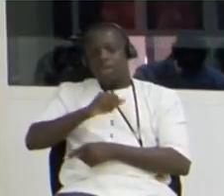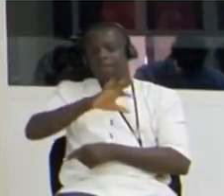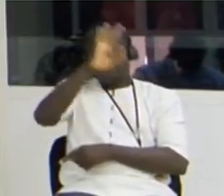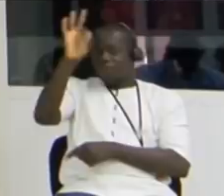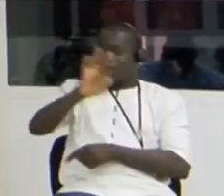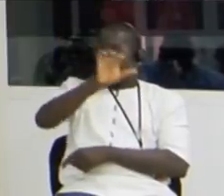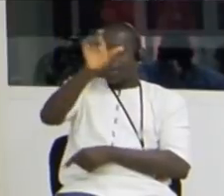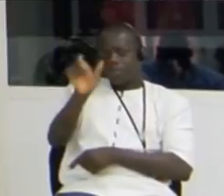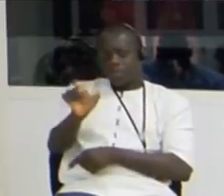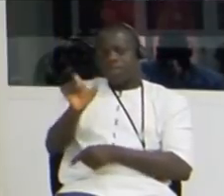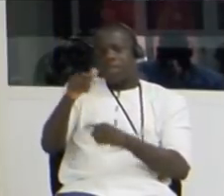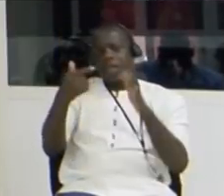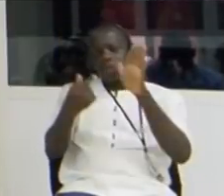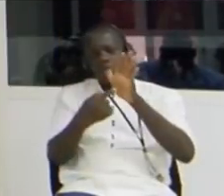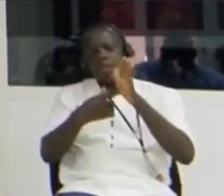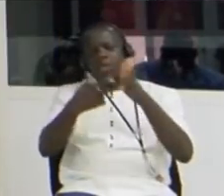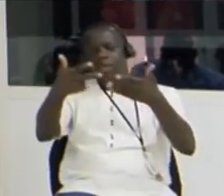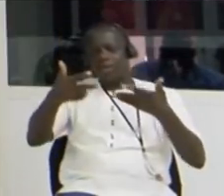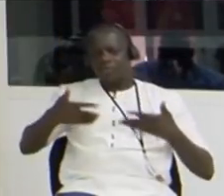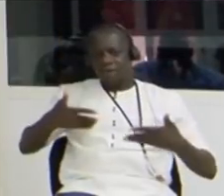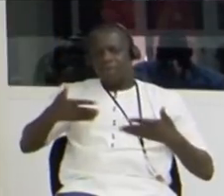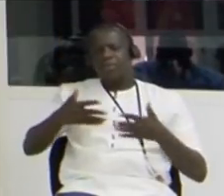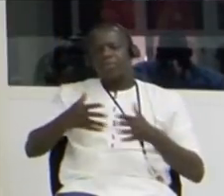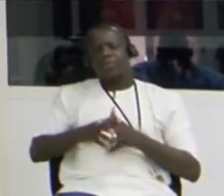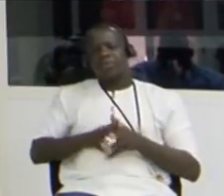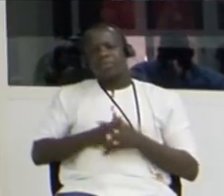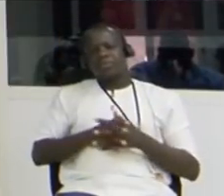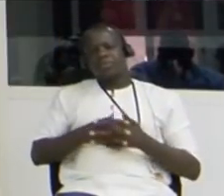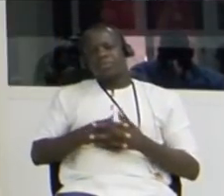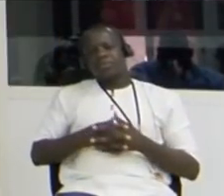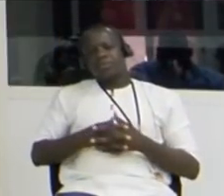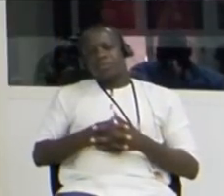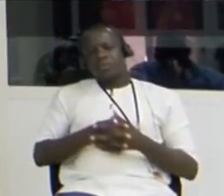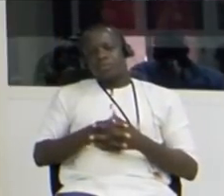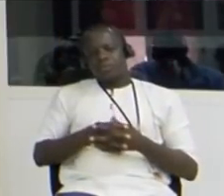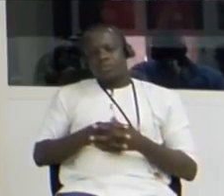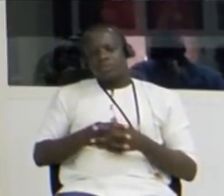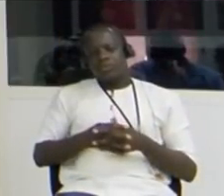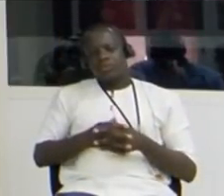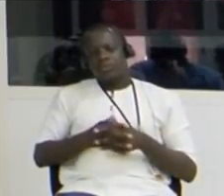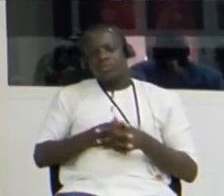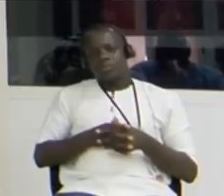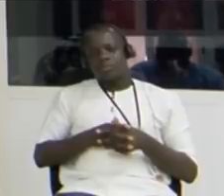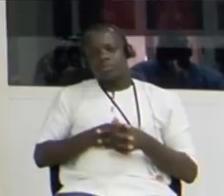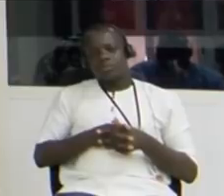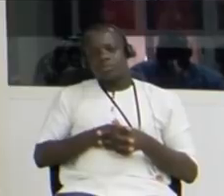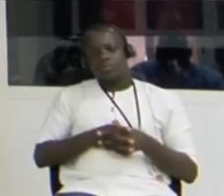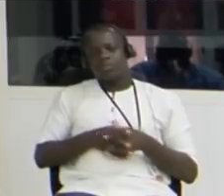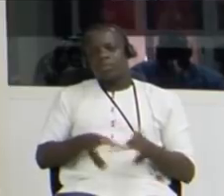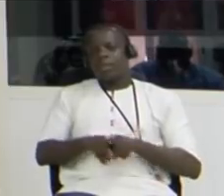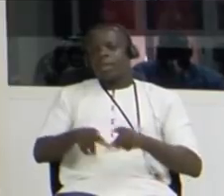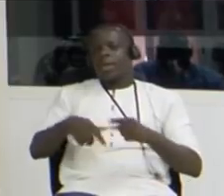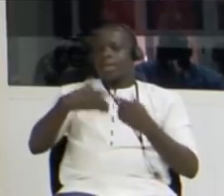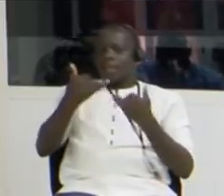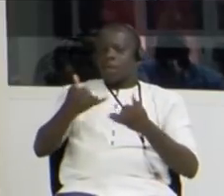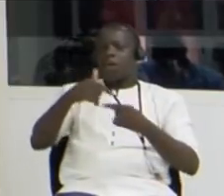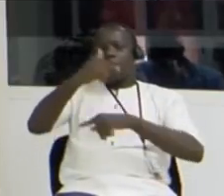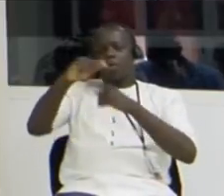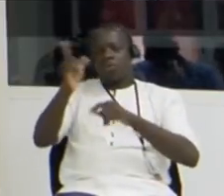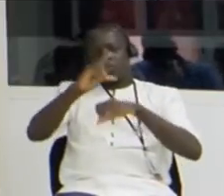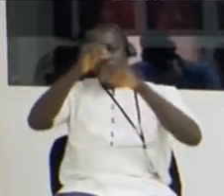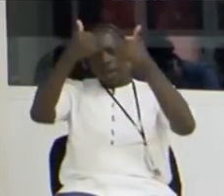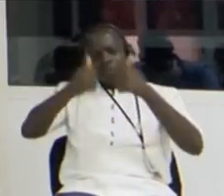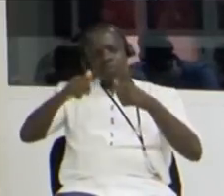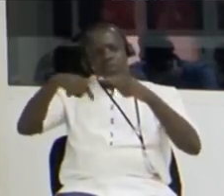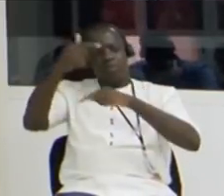effect. In terms of what happened after the pageant, was there at any point that